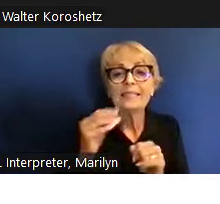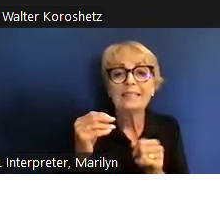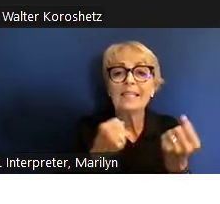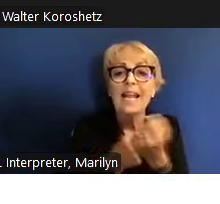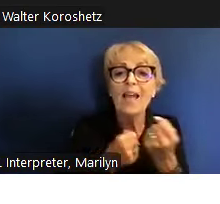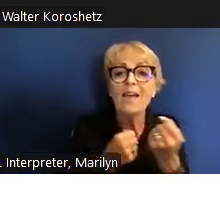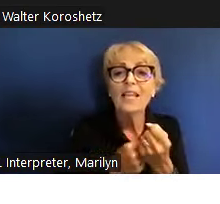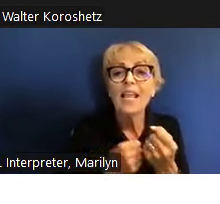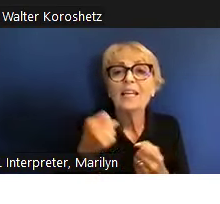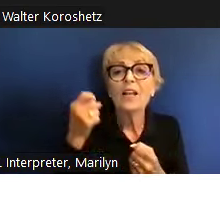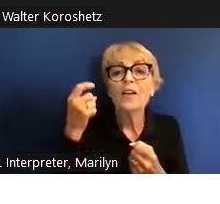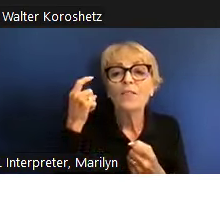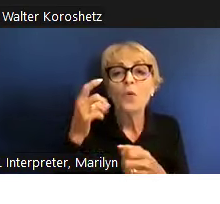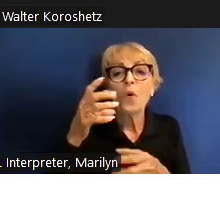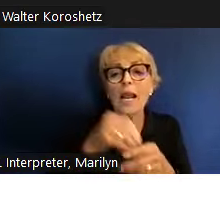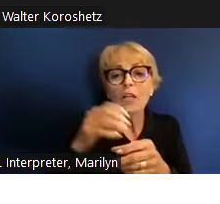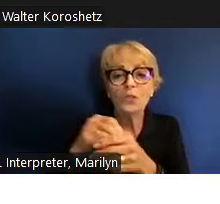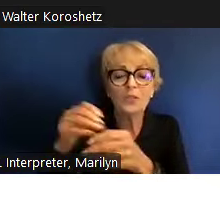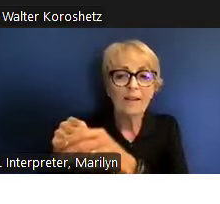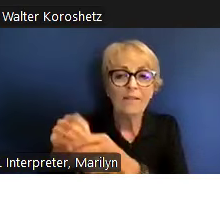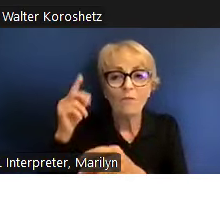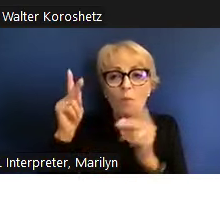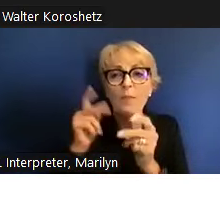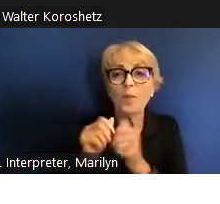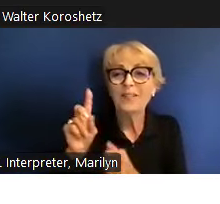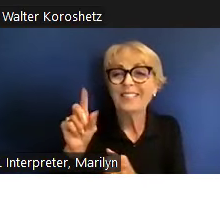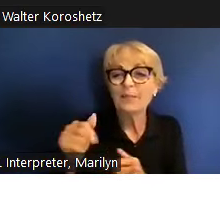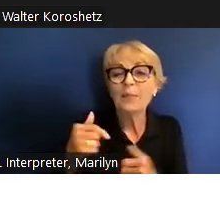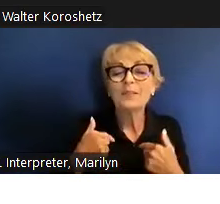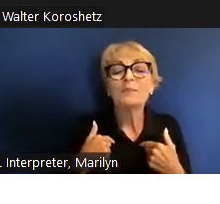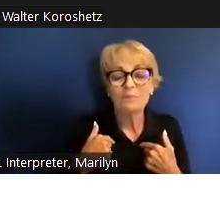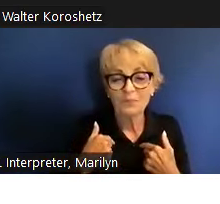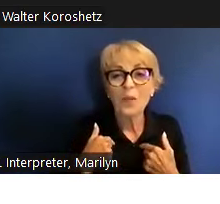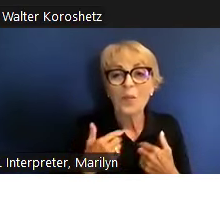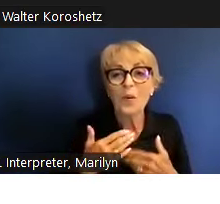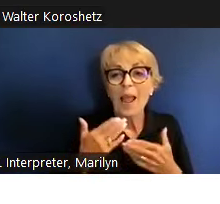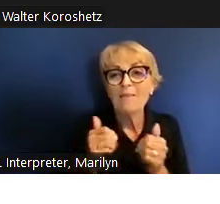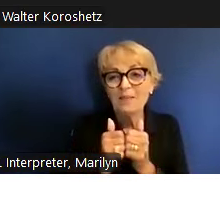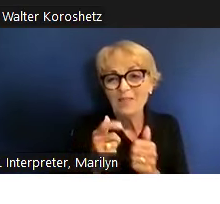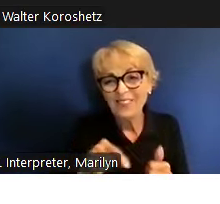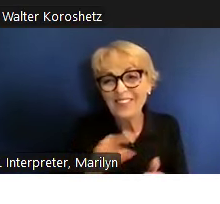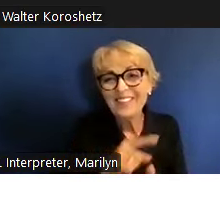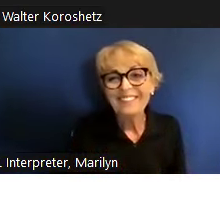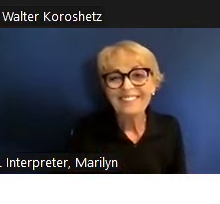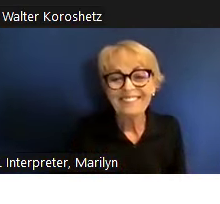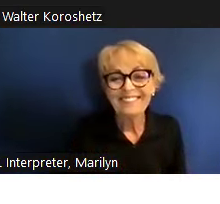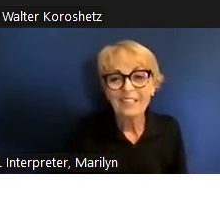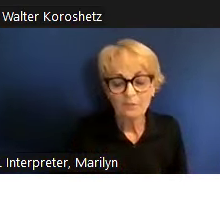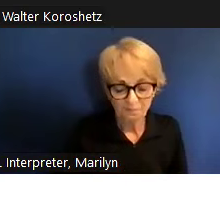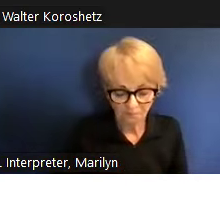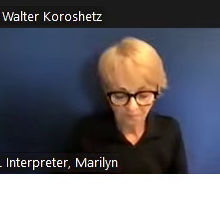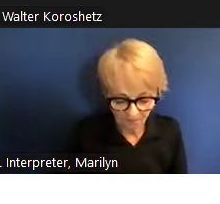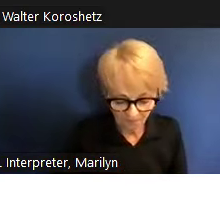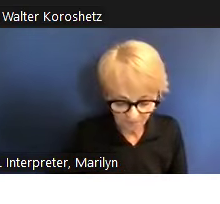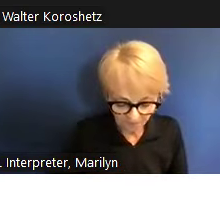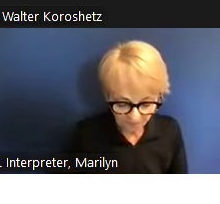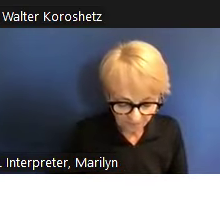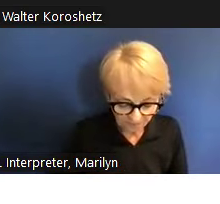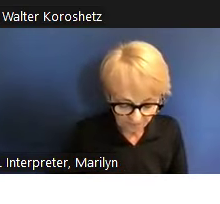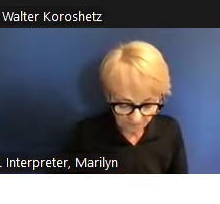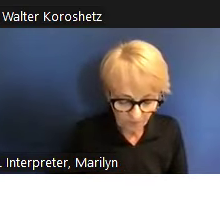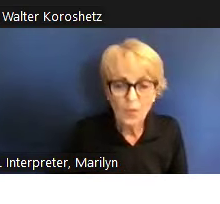for inclusivity for persons with disabilities. So we're just really happy to be here with you. We're going to be talking about supporting patients